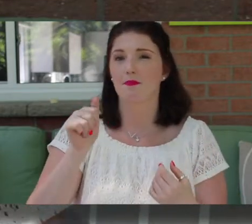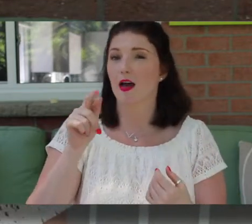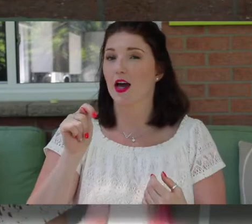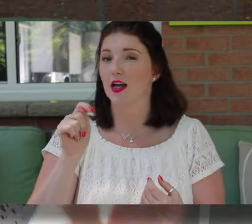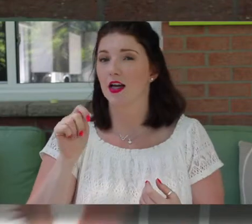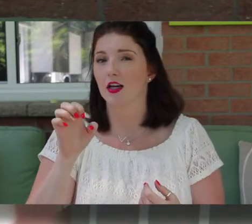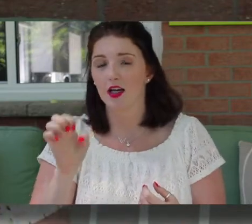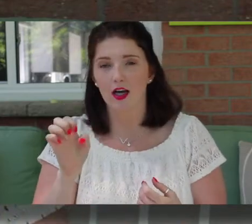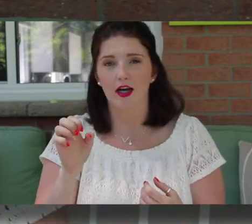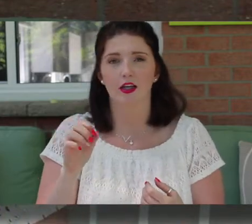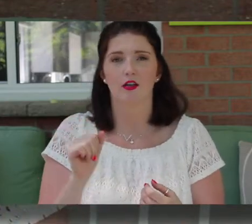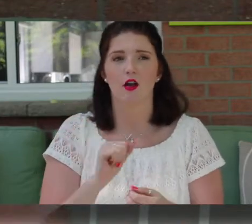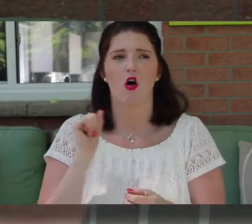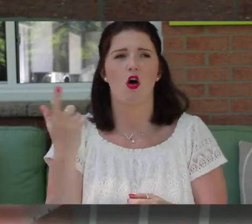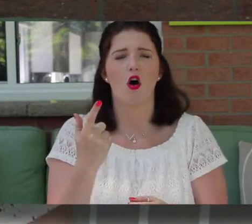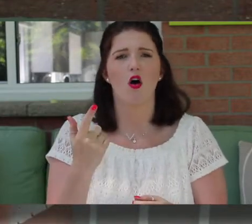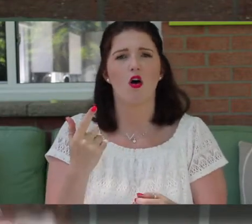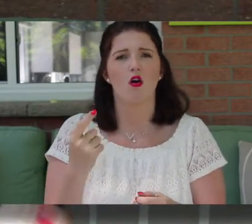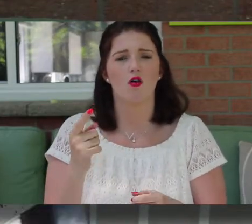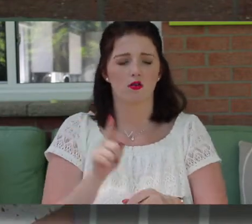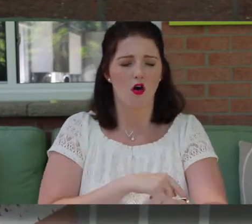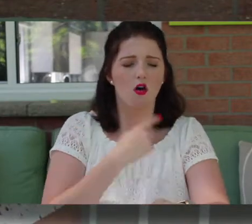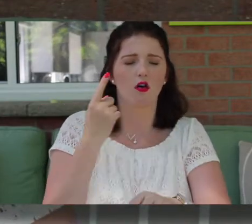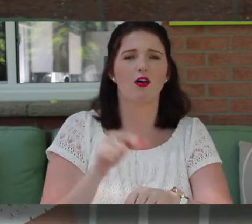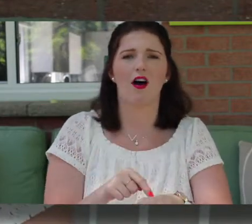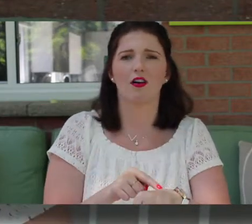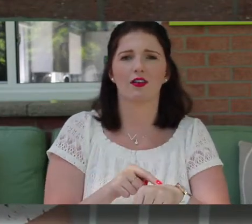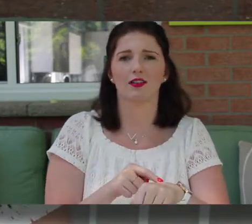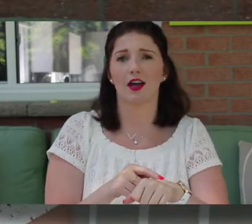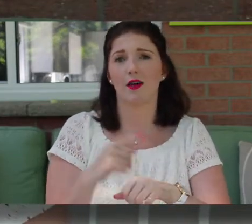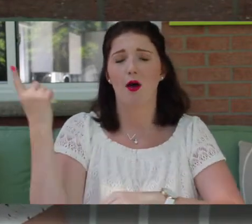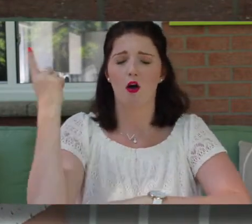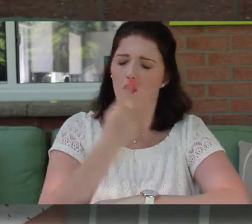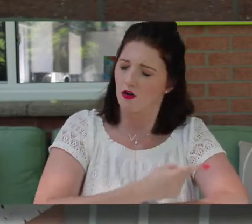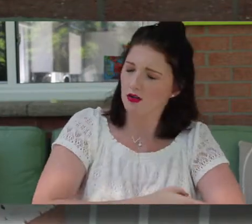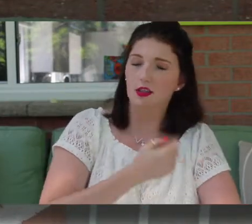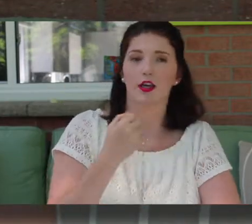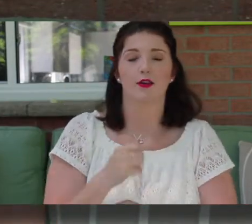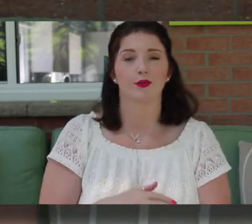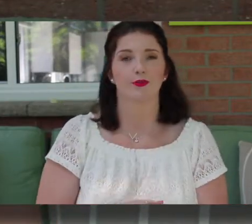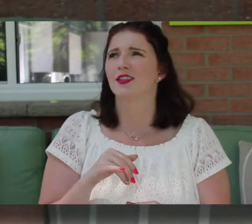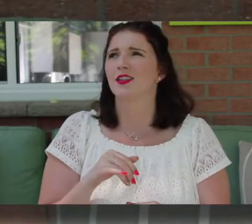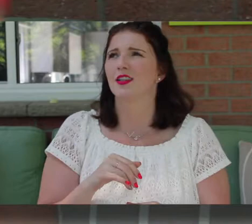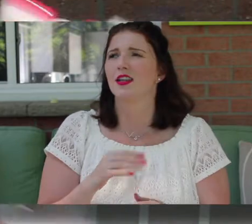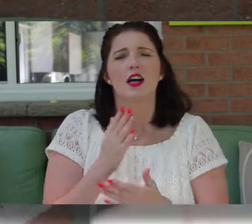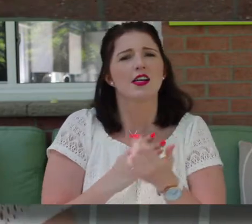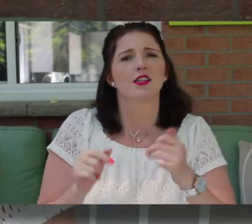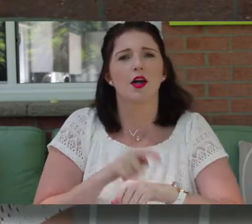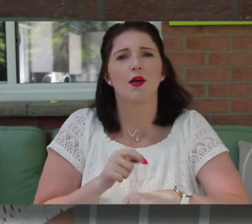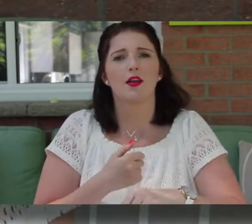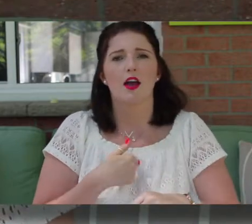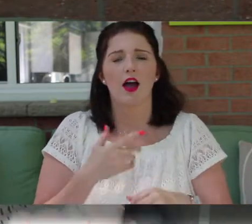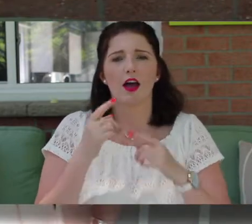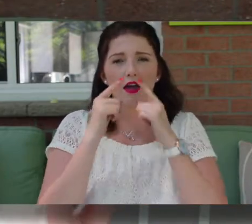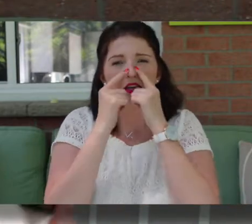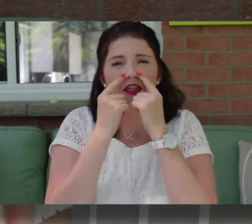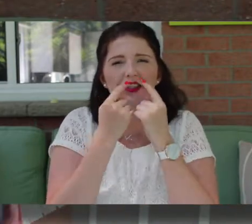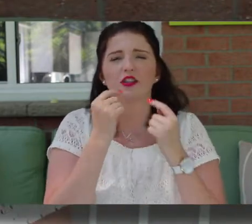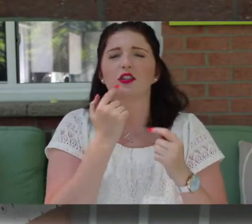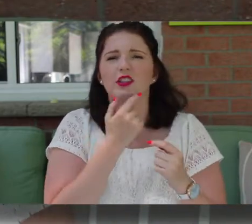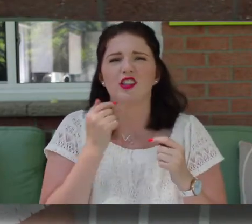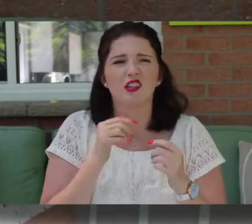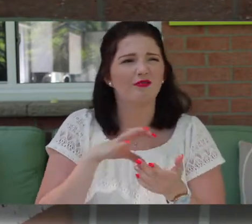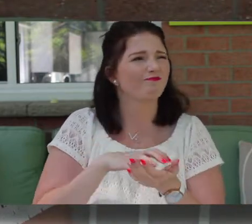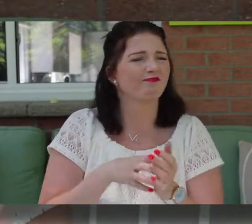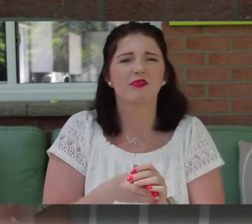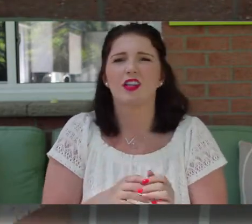to last, but definitely they last all day. And I have oily skin, so sometimes on the chin area or around my nose, I find like my makeup does cake